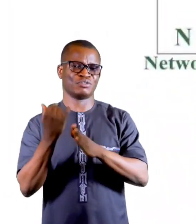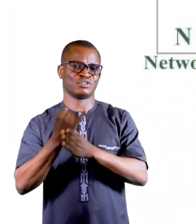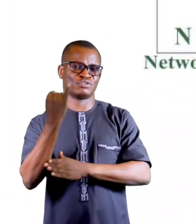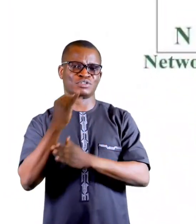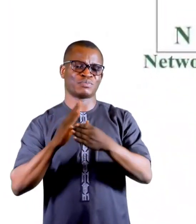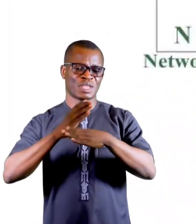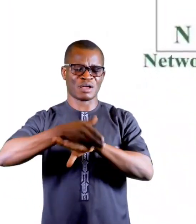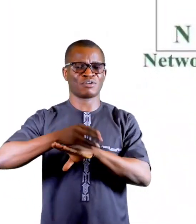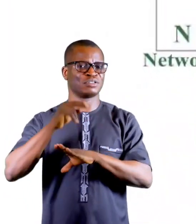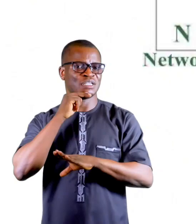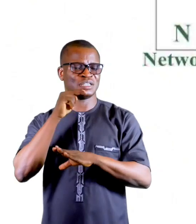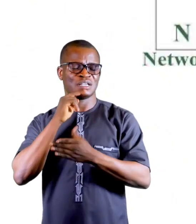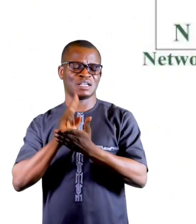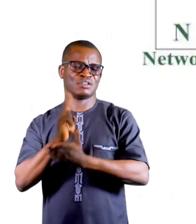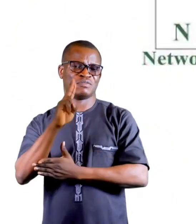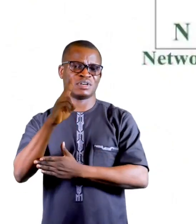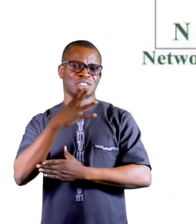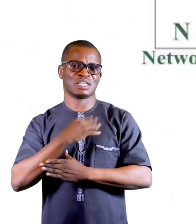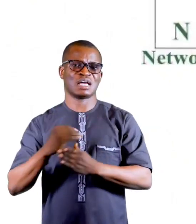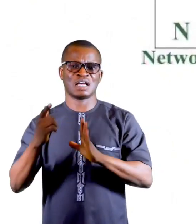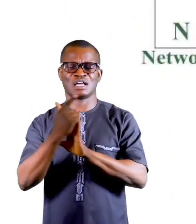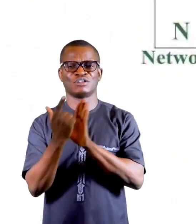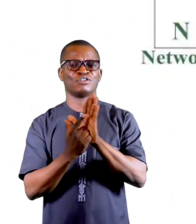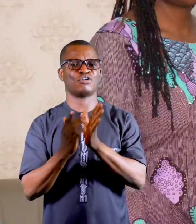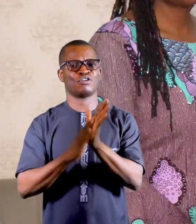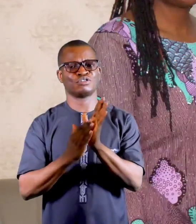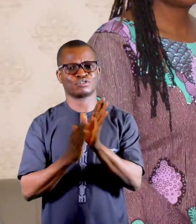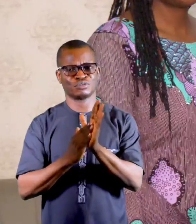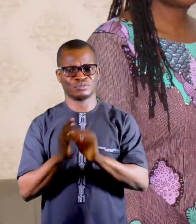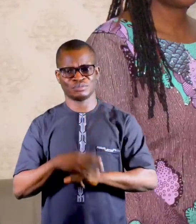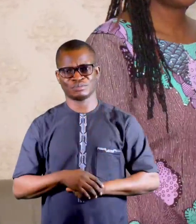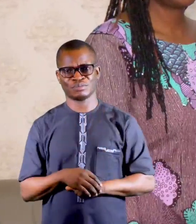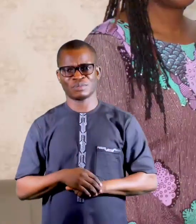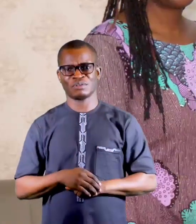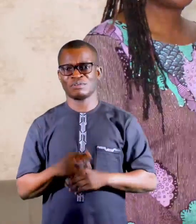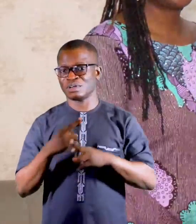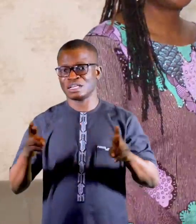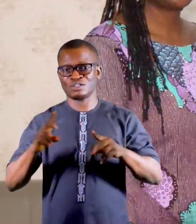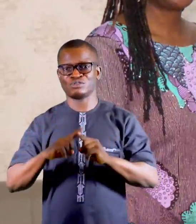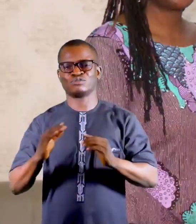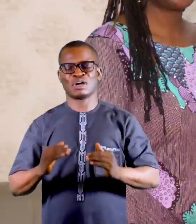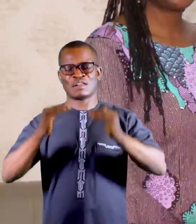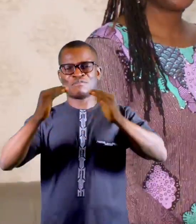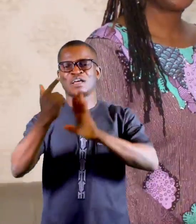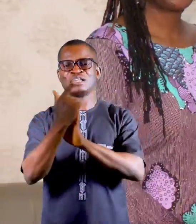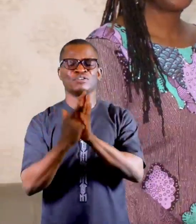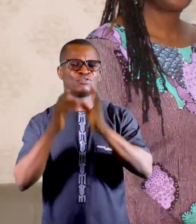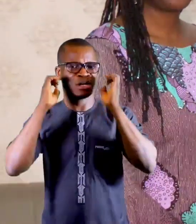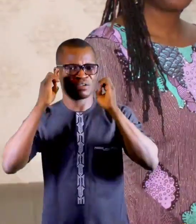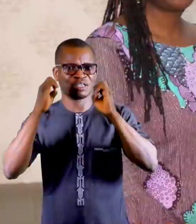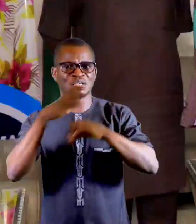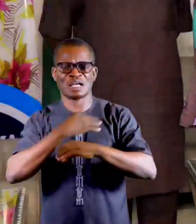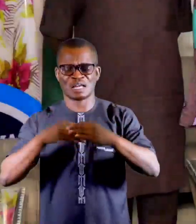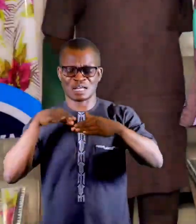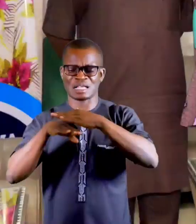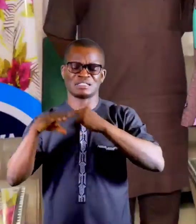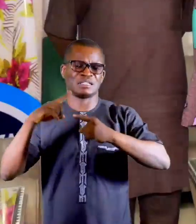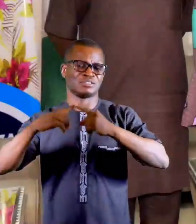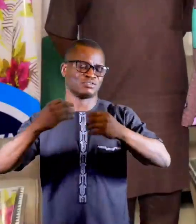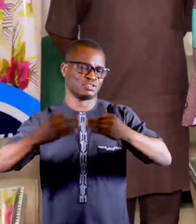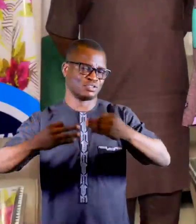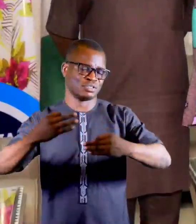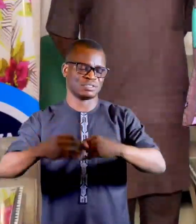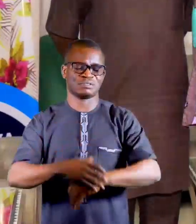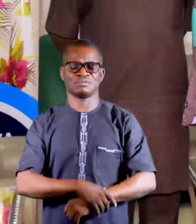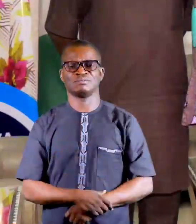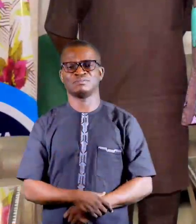legal institutions across Nigerian universities and law schools, committed to advancing legal education and access